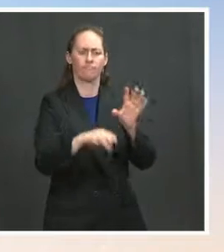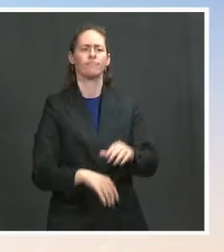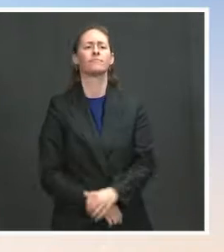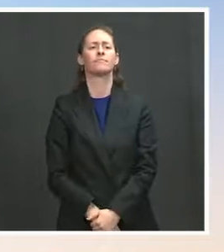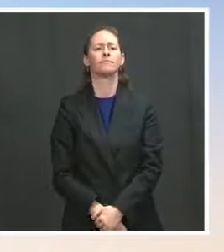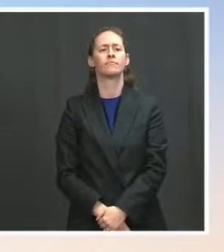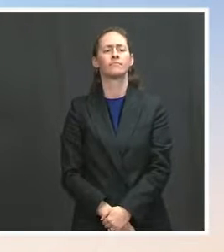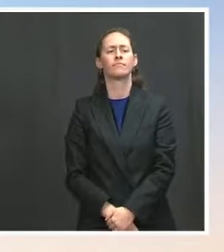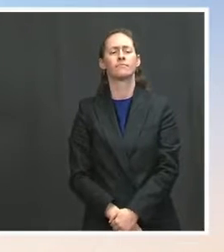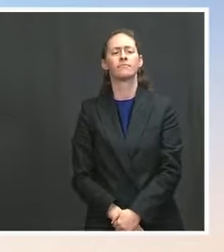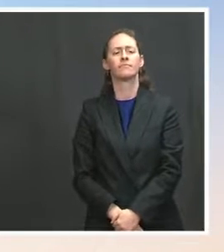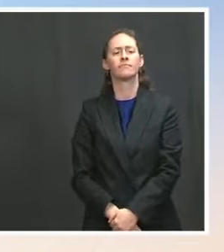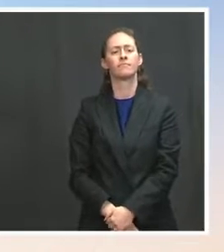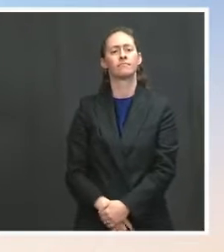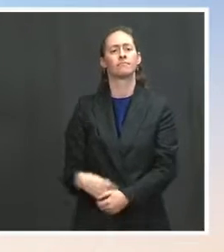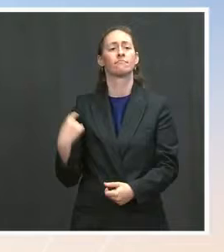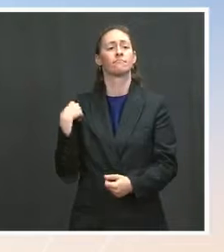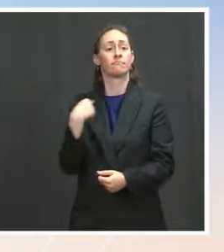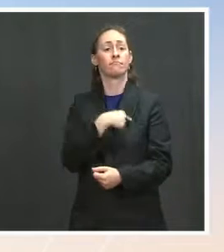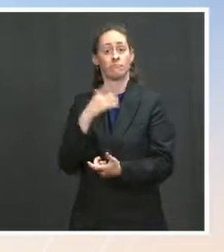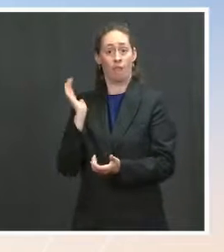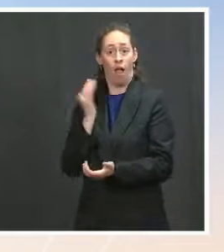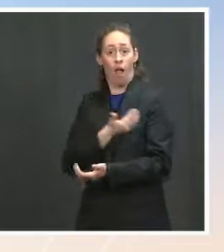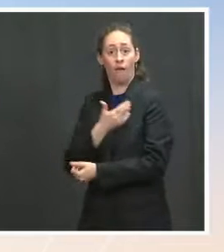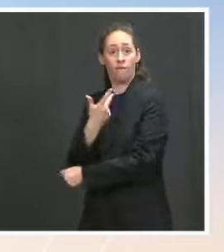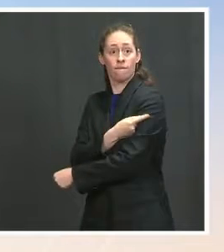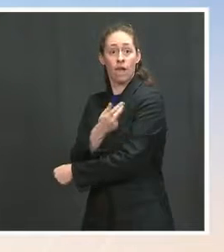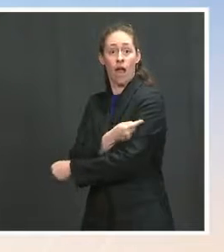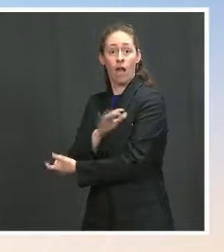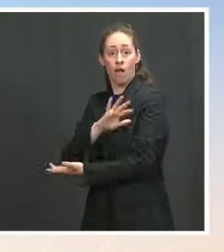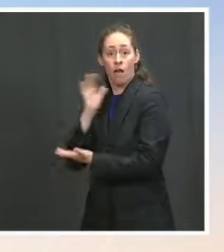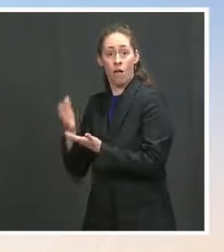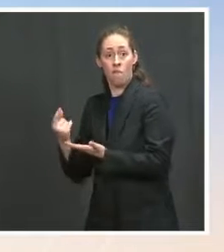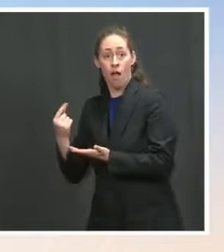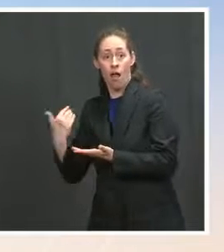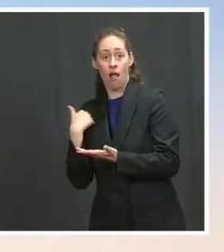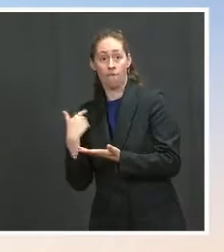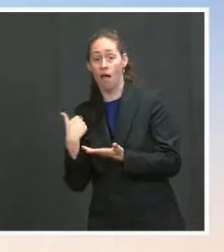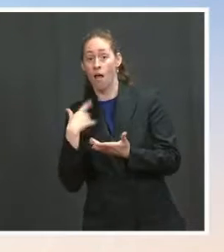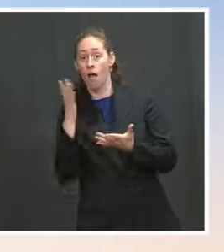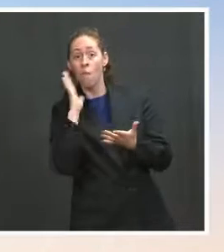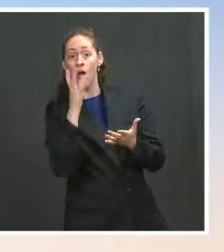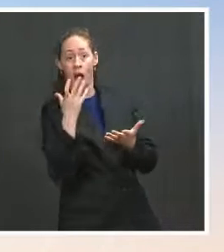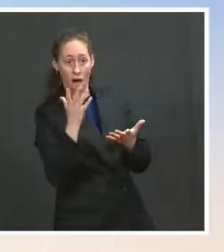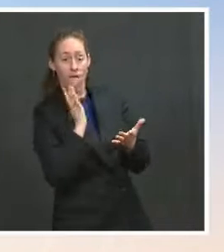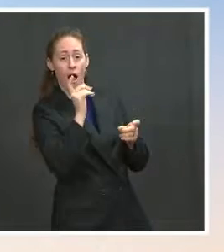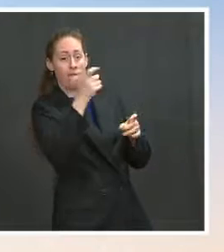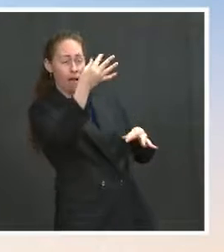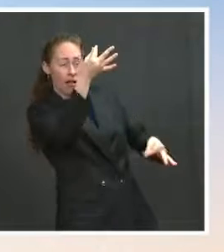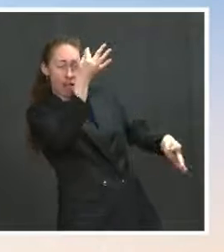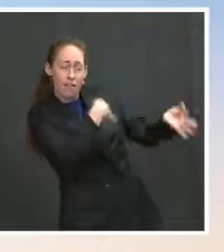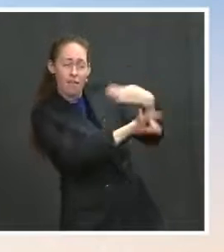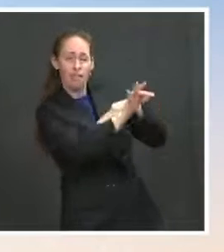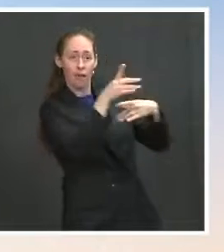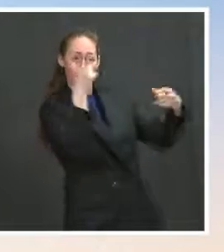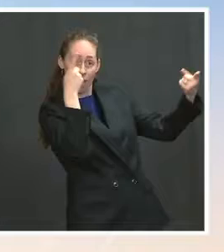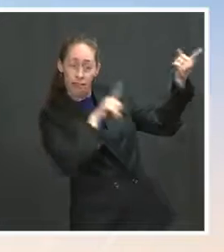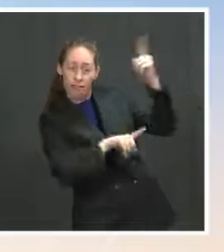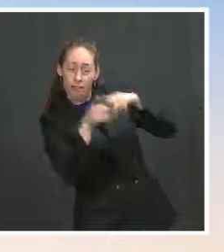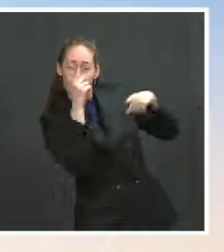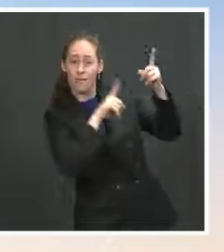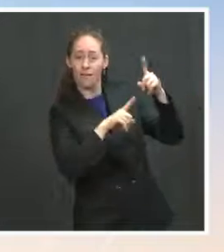other countries, and that's a value from the United States. So today we announced that we're sharing at least 75% of these vaccines, which